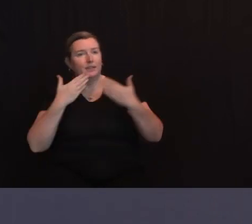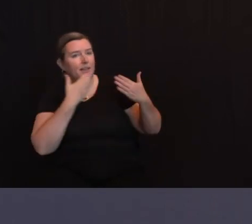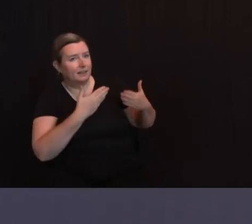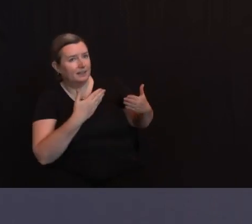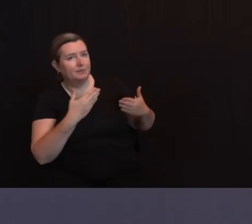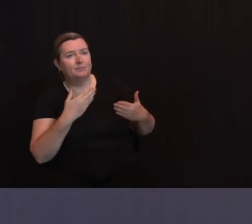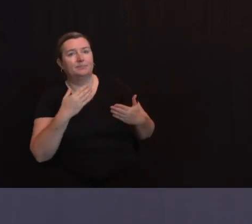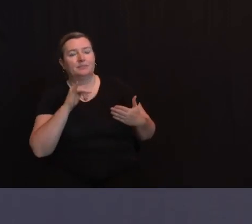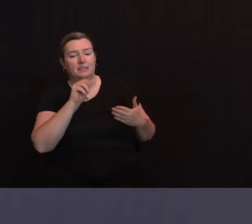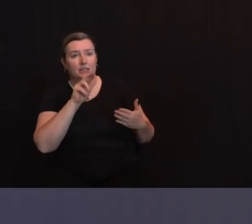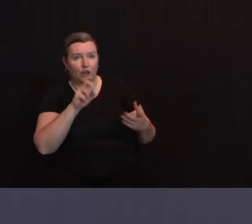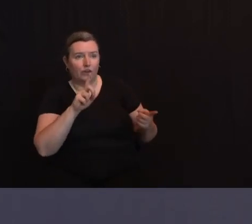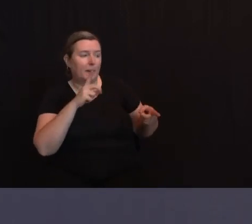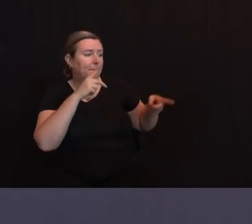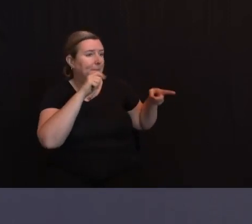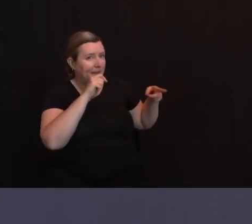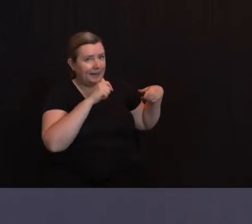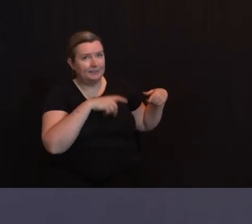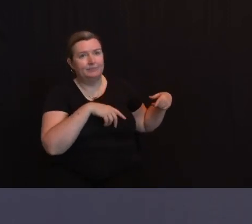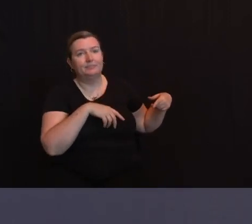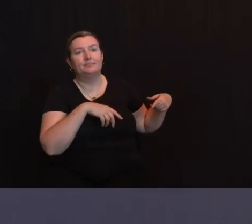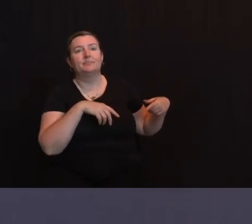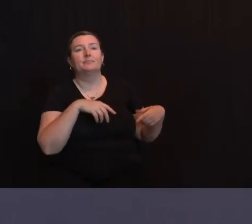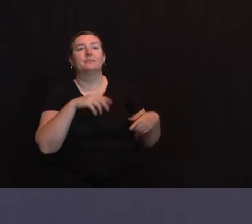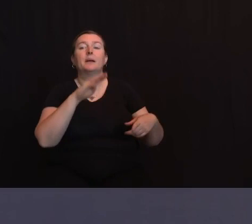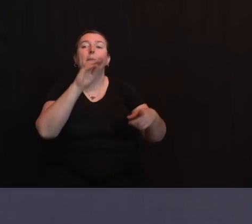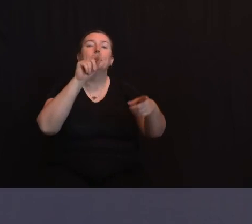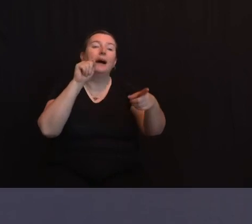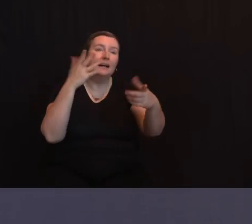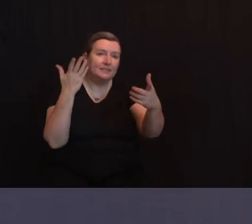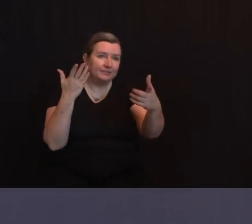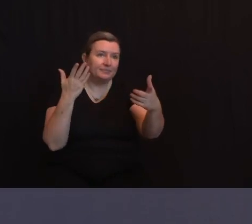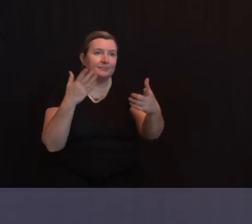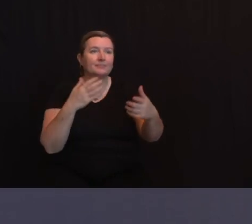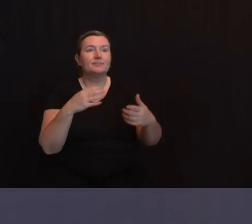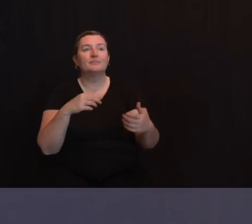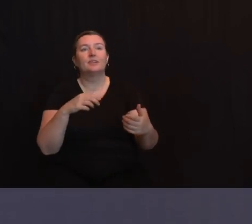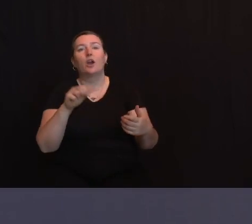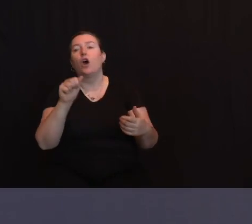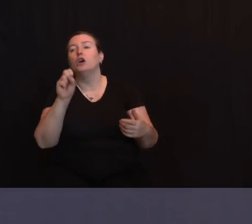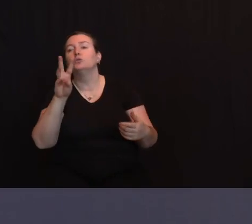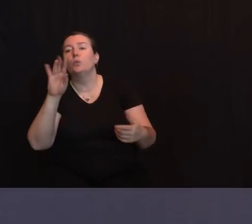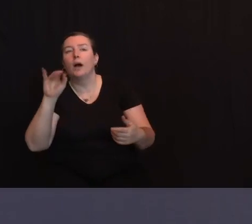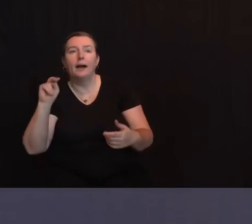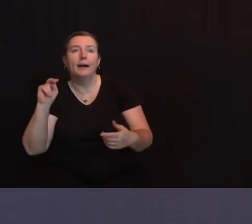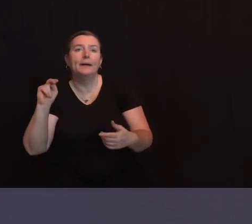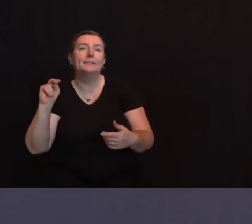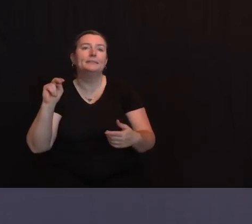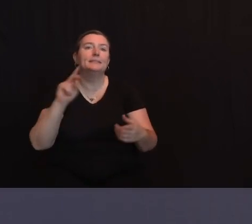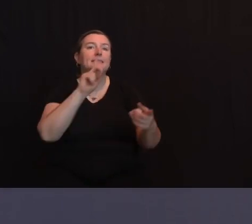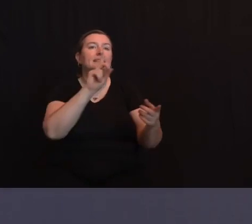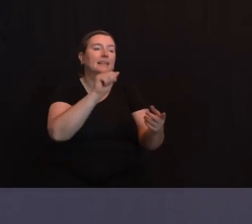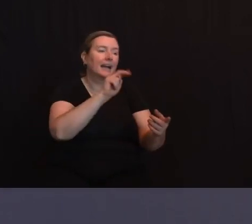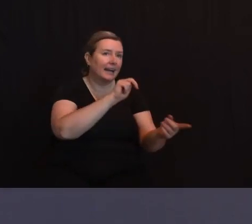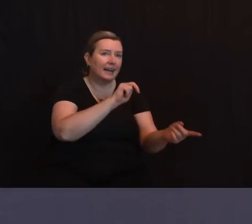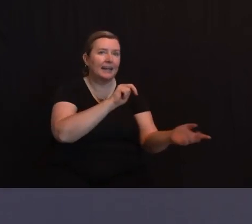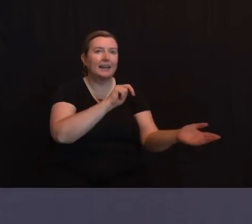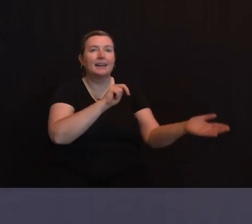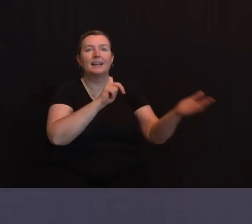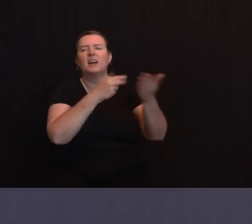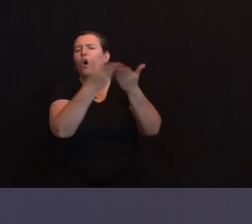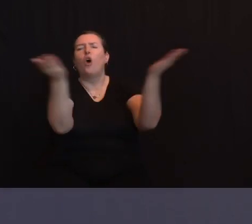Placken was with us. Aswan, Dan, and other teammates. We will be,